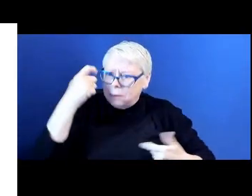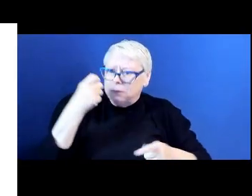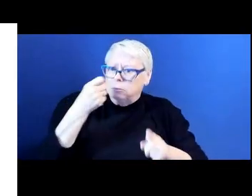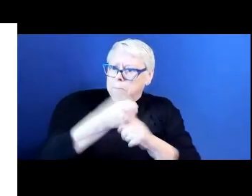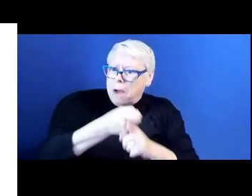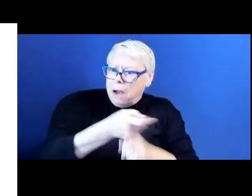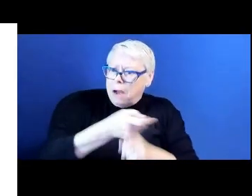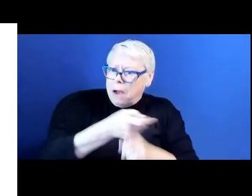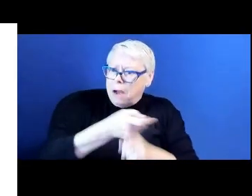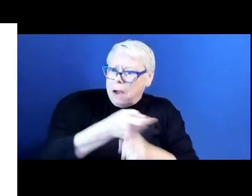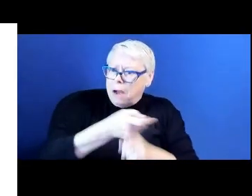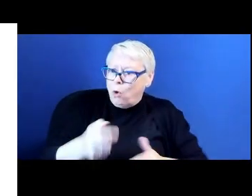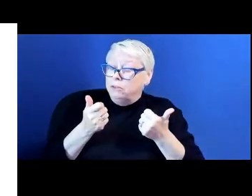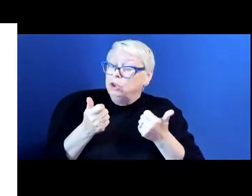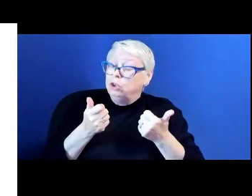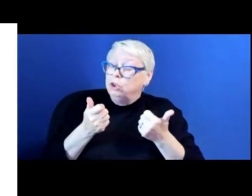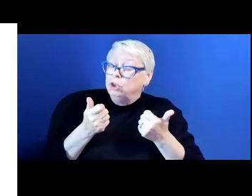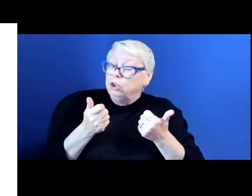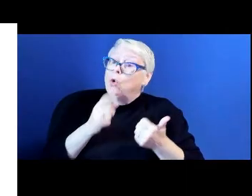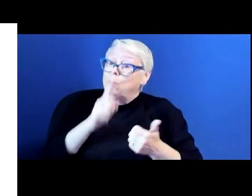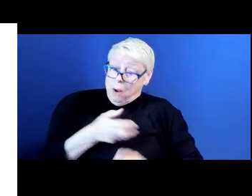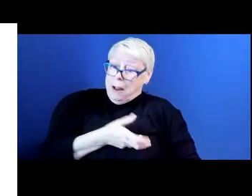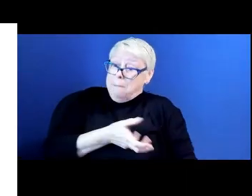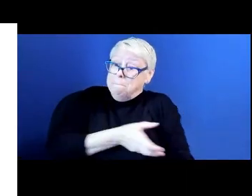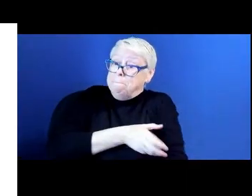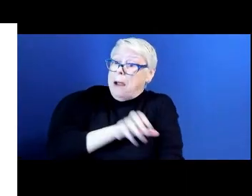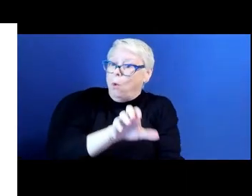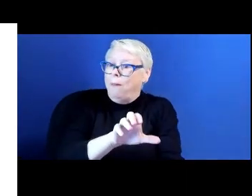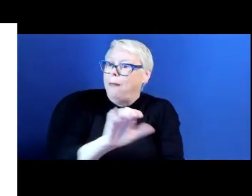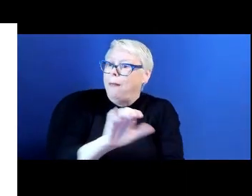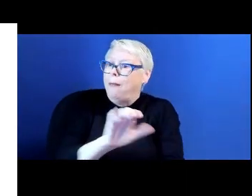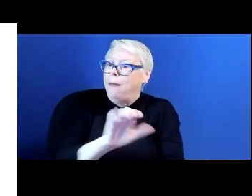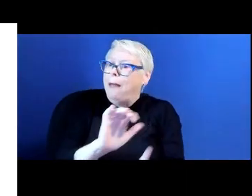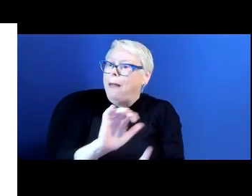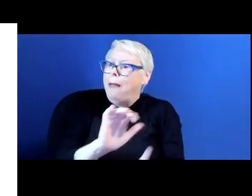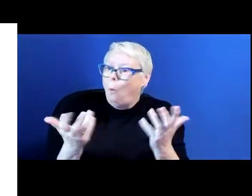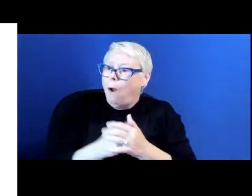aims to empower them by creating